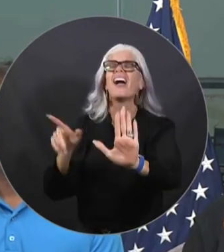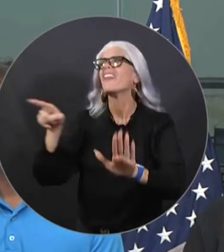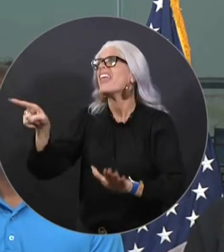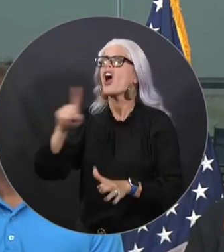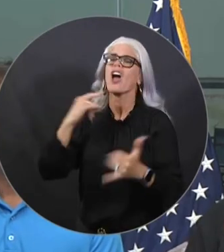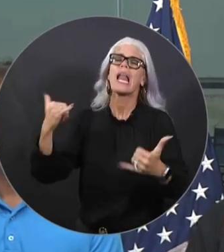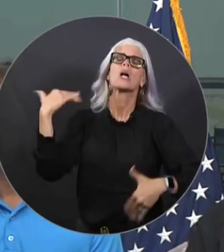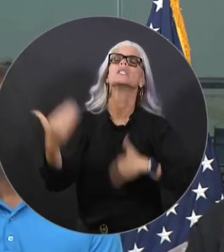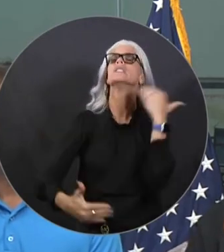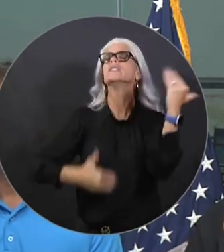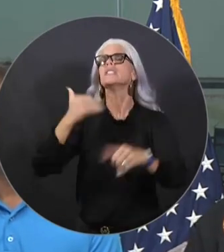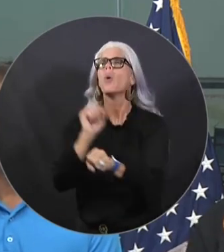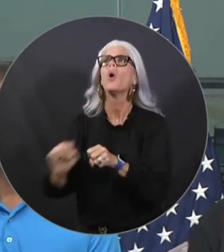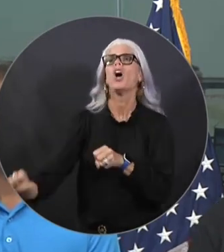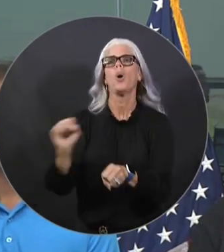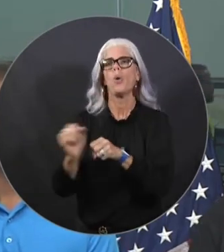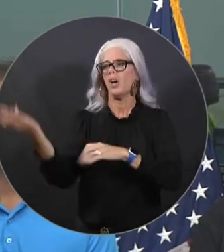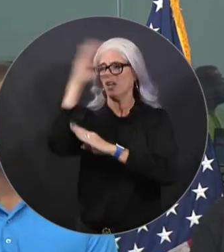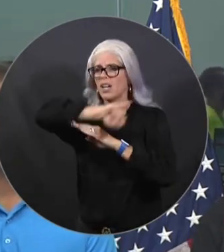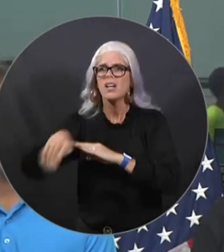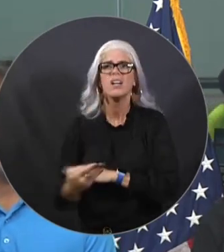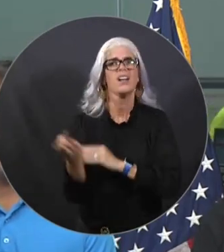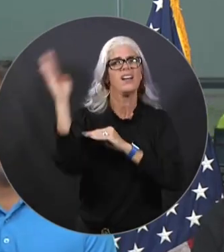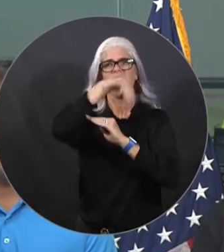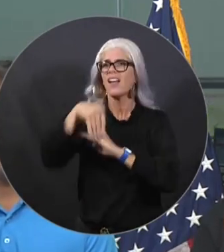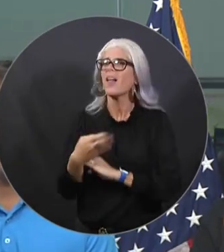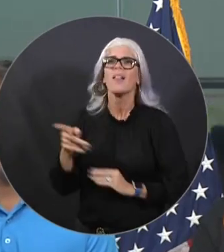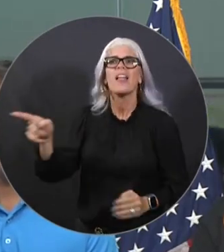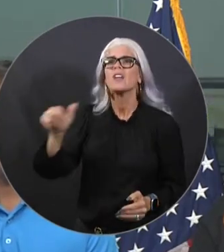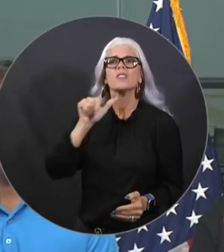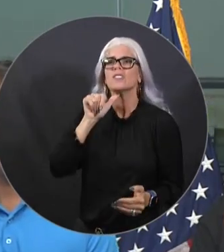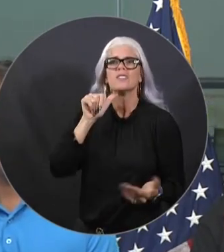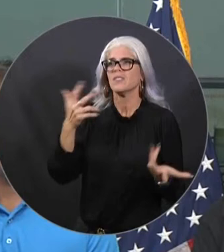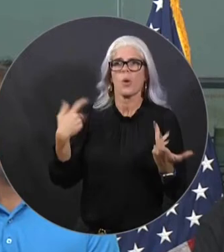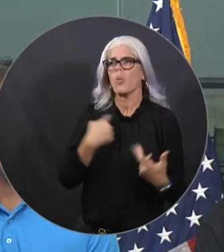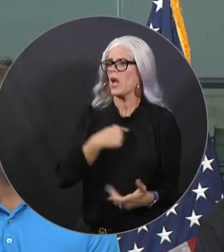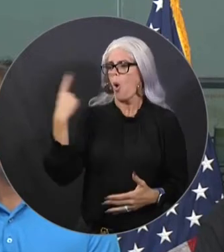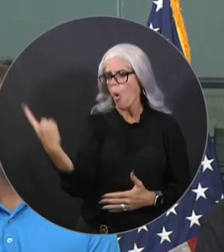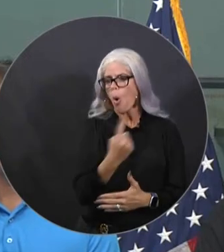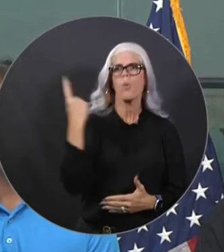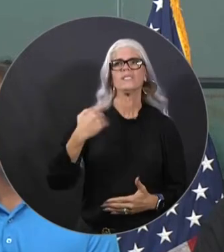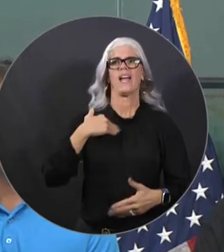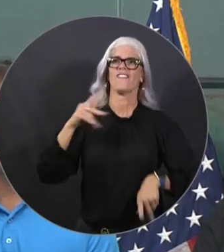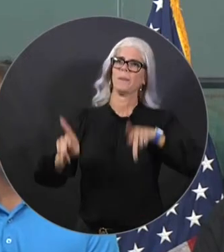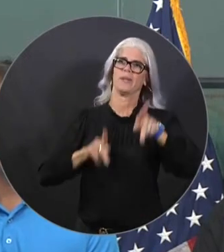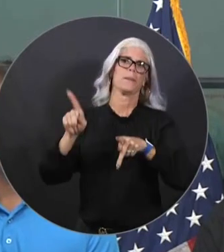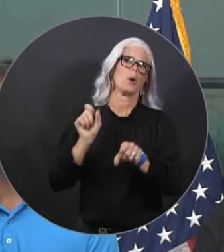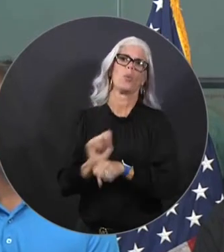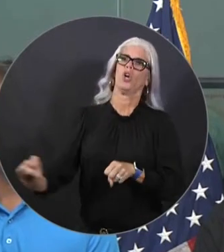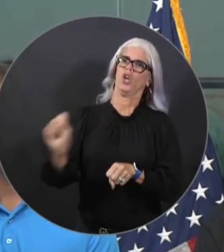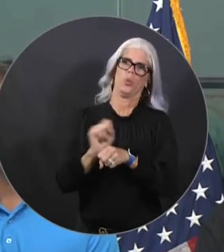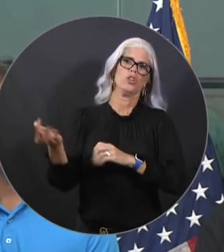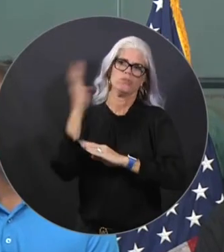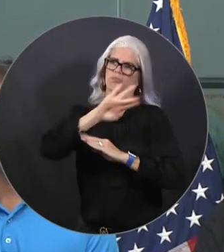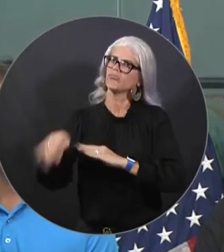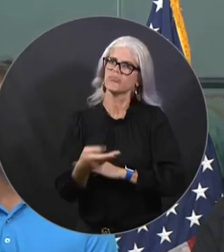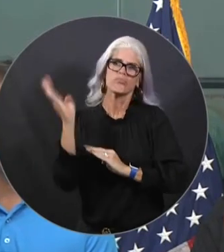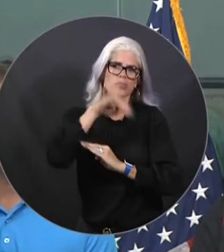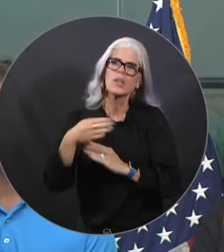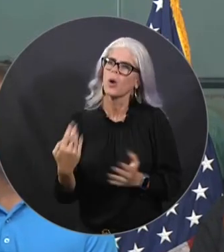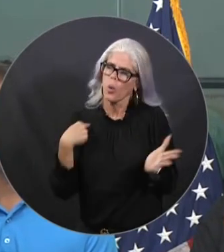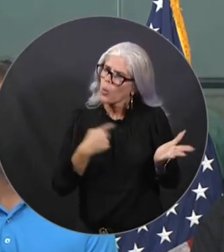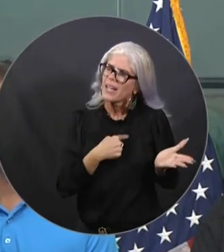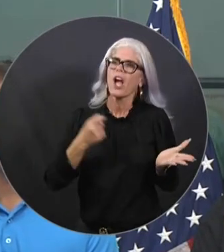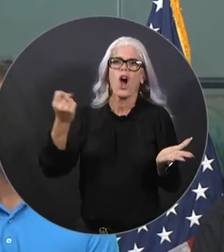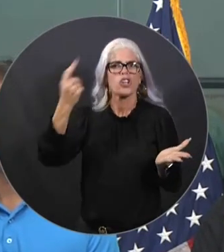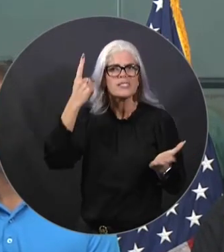don't actually ever have a time where people are not working. So we really appreciate that because we understand how important it is for folks to have those